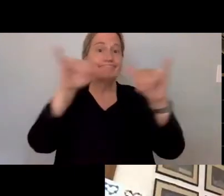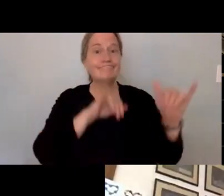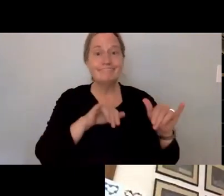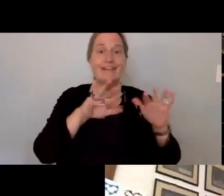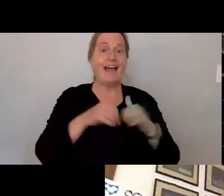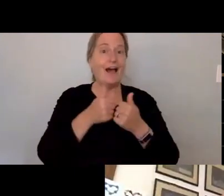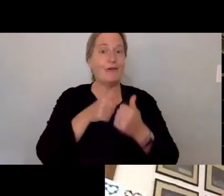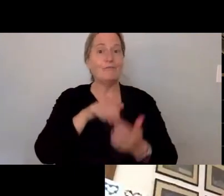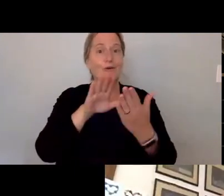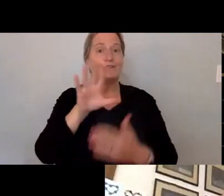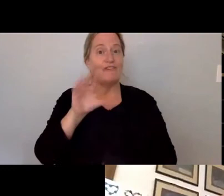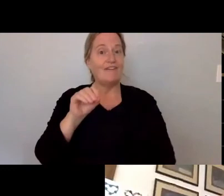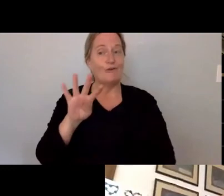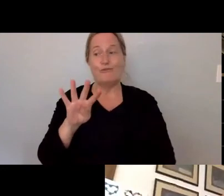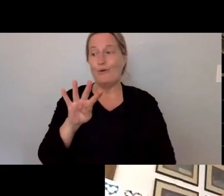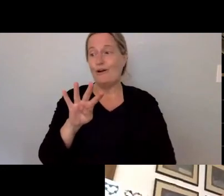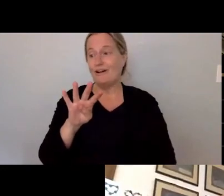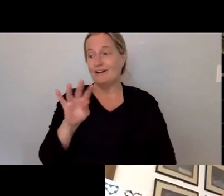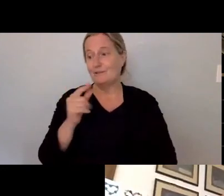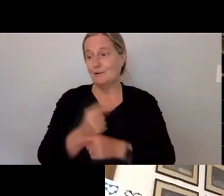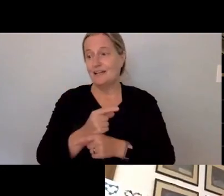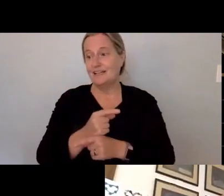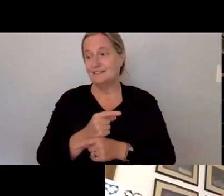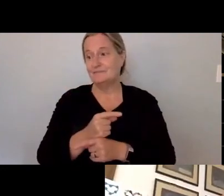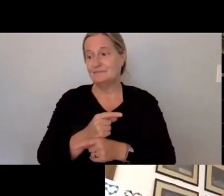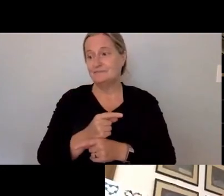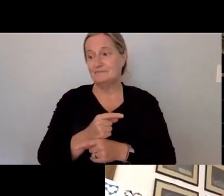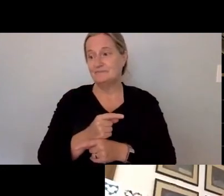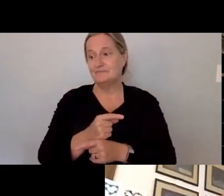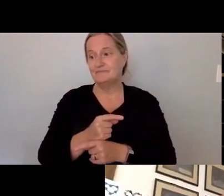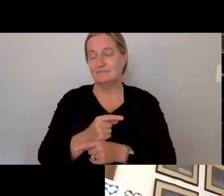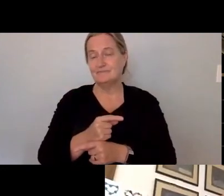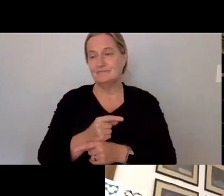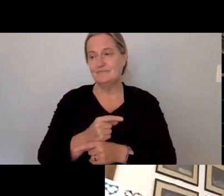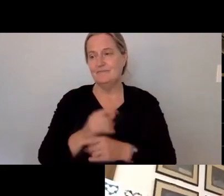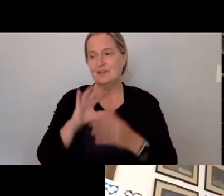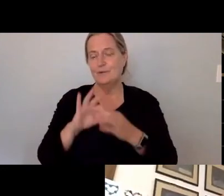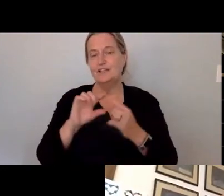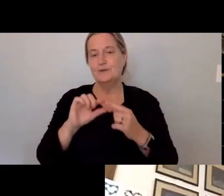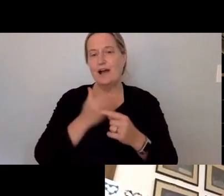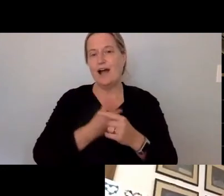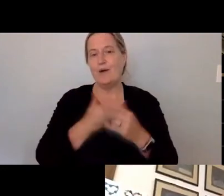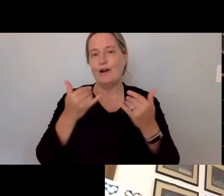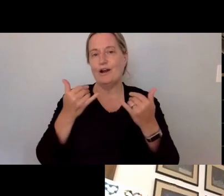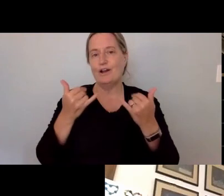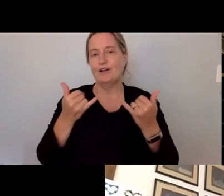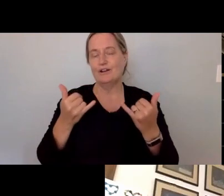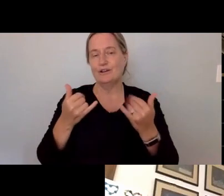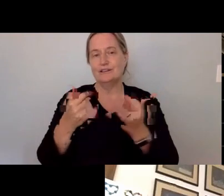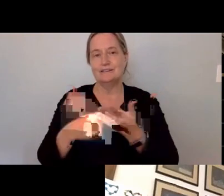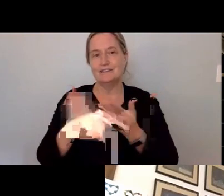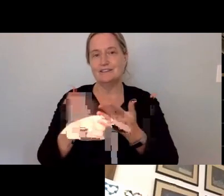Rehab Act, right? And again, it would fall in line with our current argument of Connect 700 or Connect on the fact of